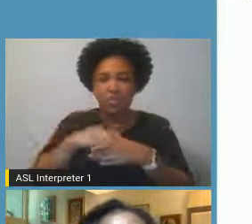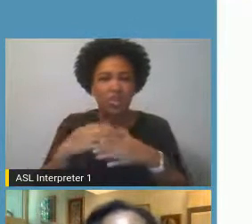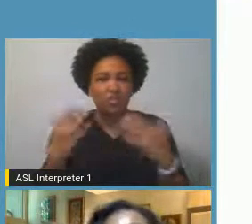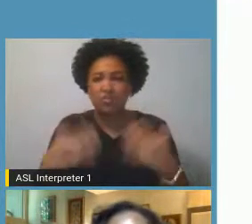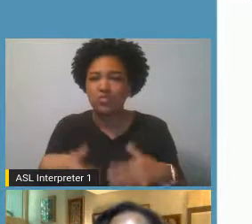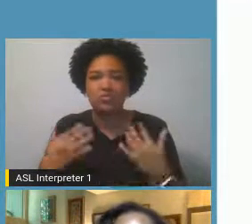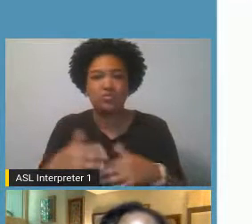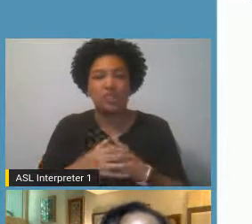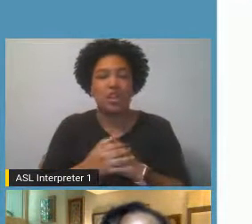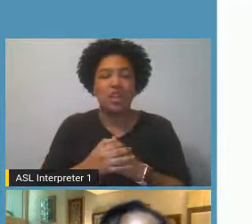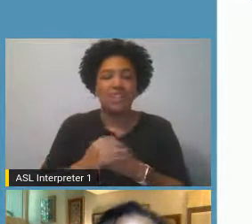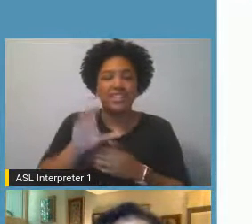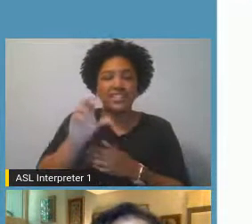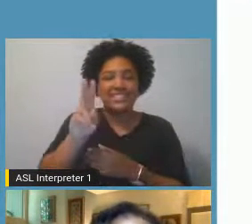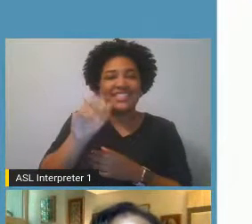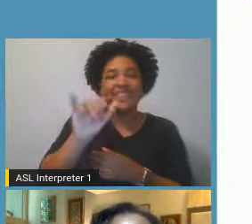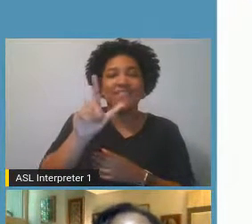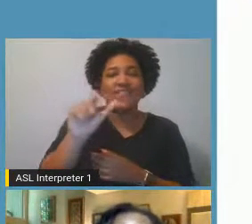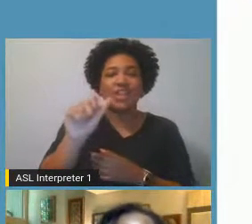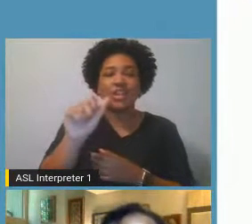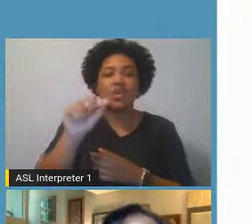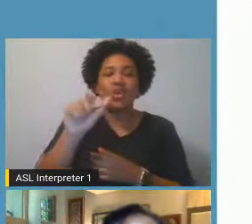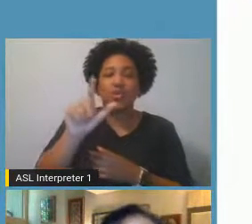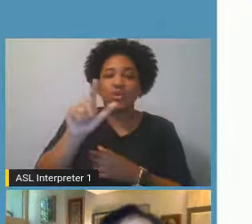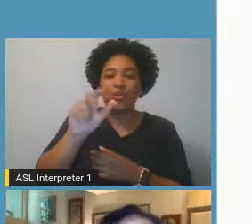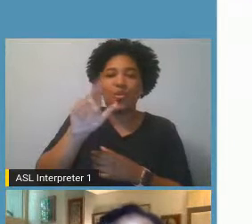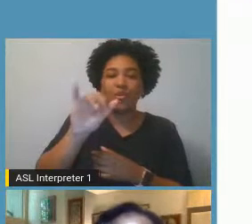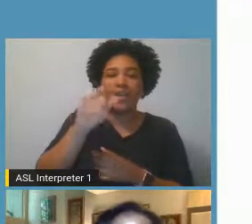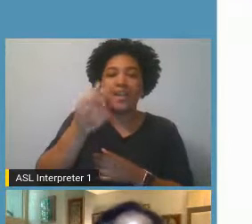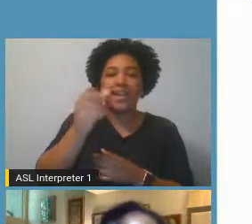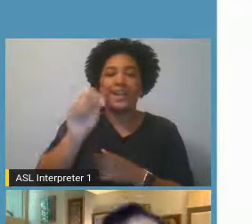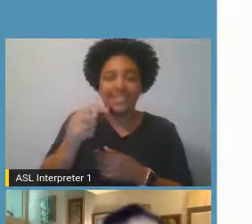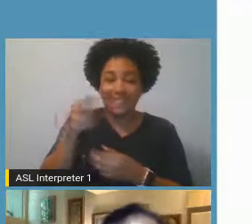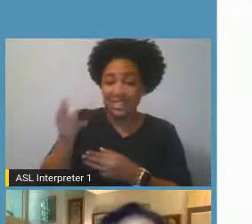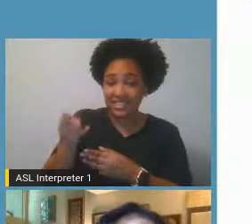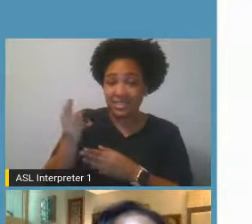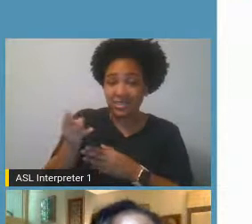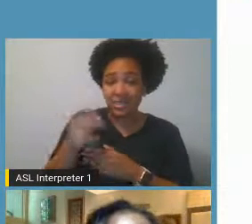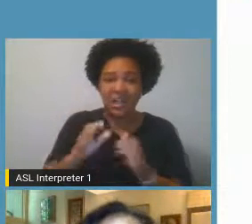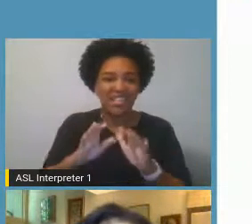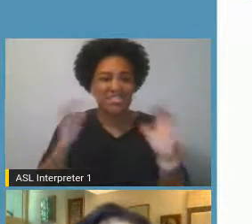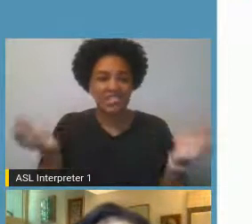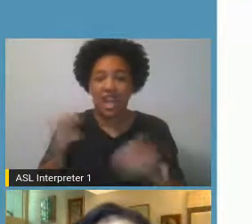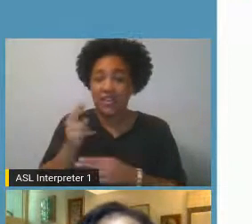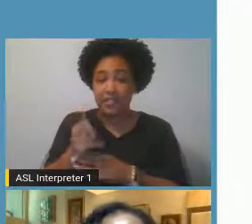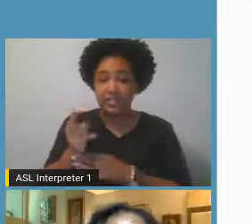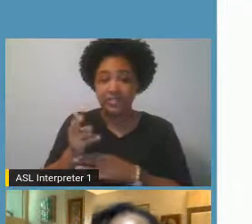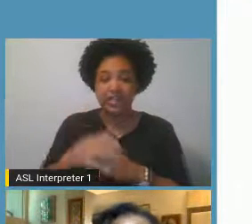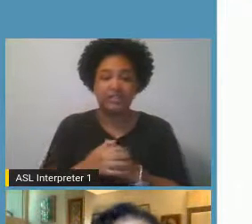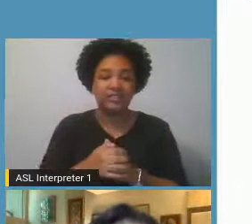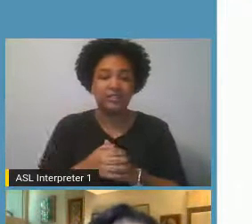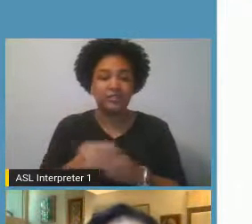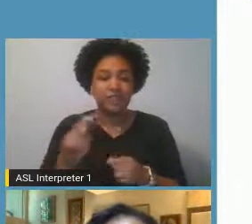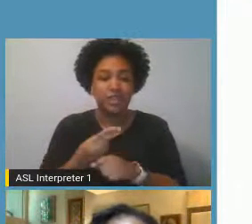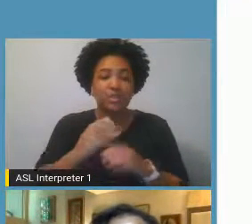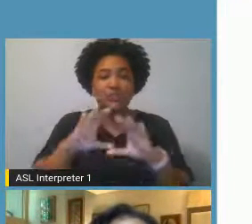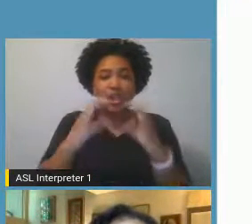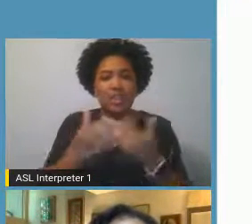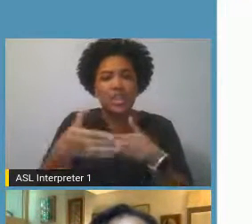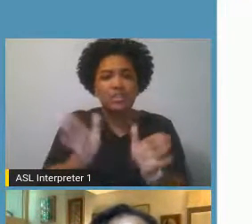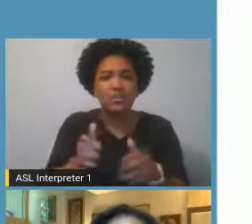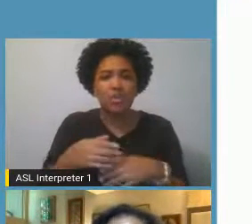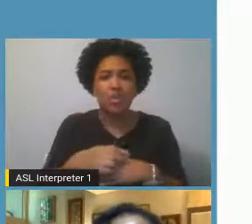rights history. We do a lot of oral history. And that work is, again, used for classroom instruction, for reference,